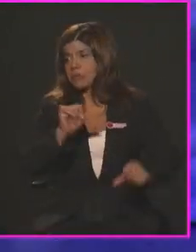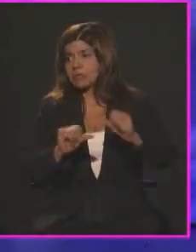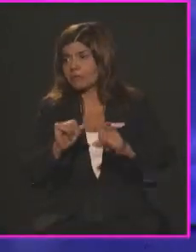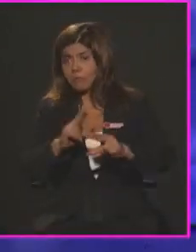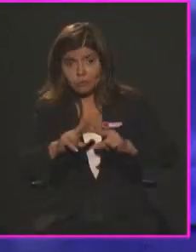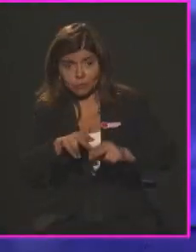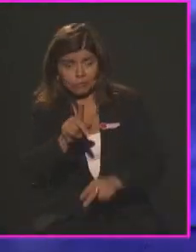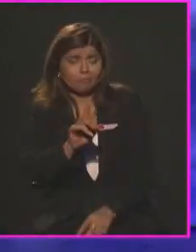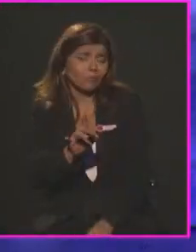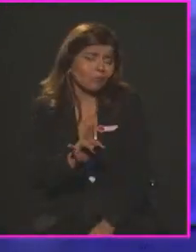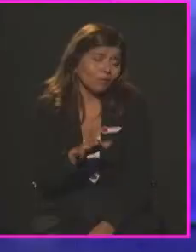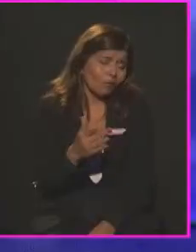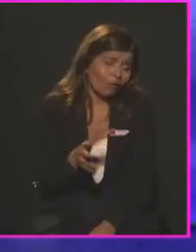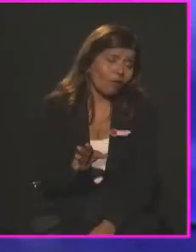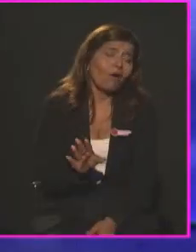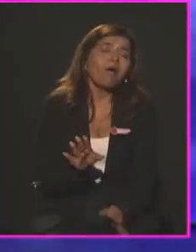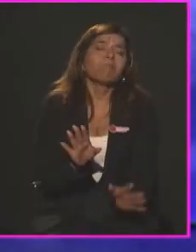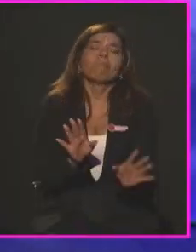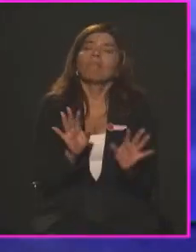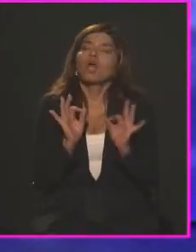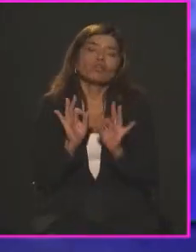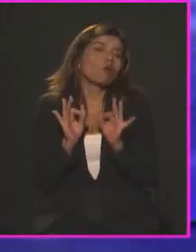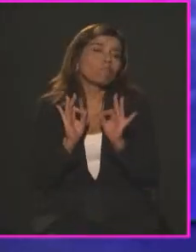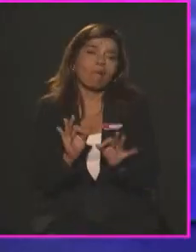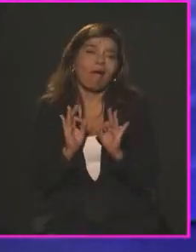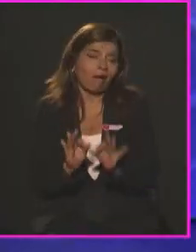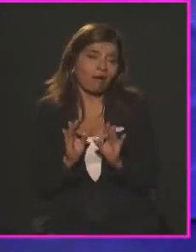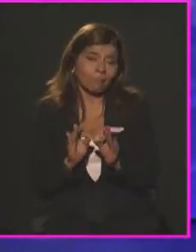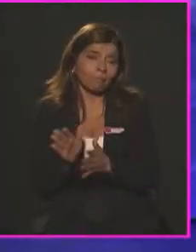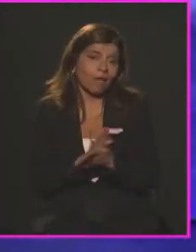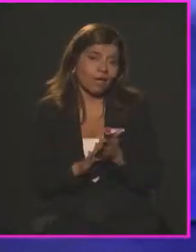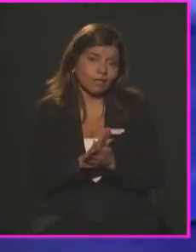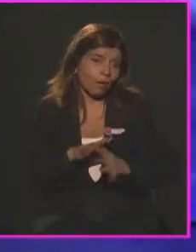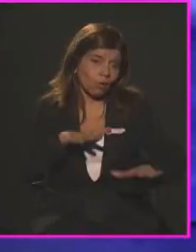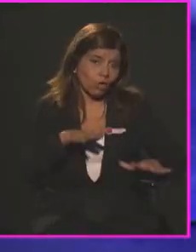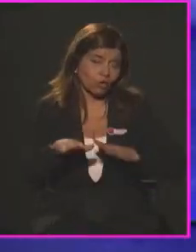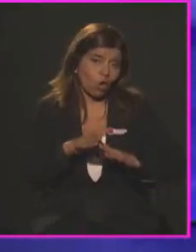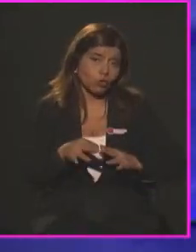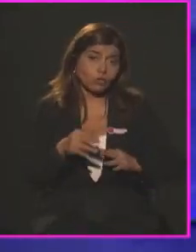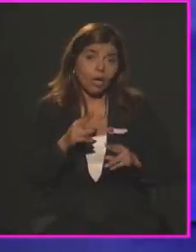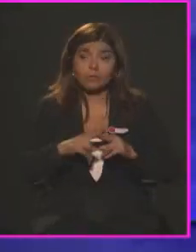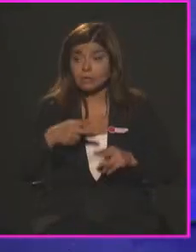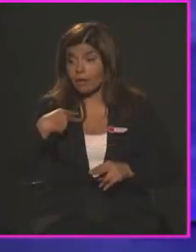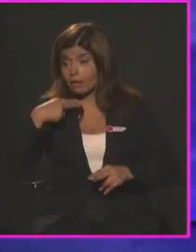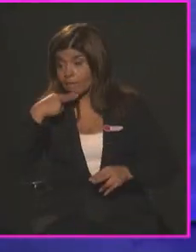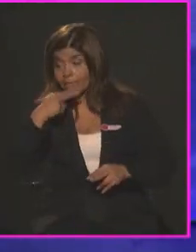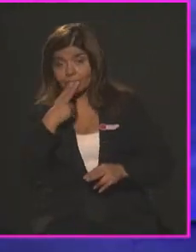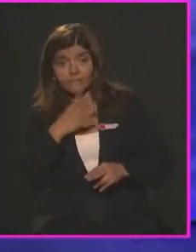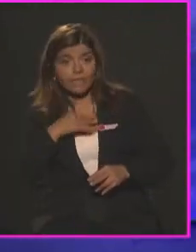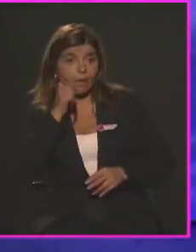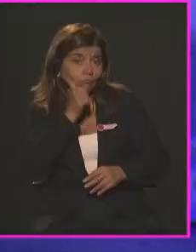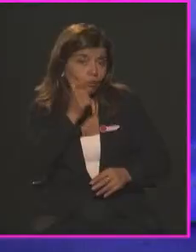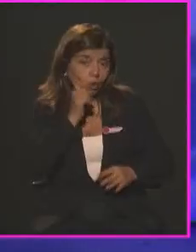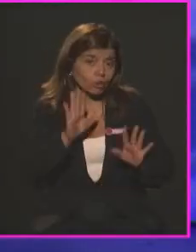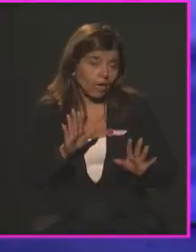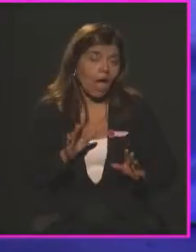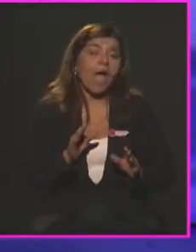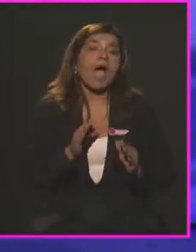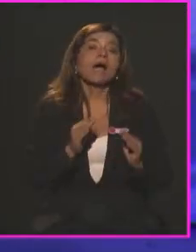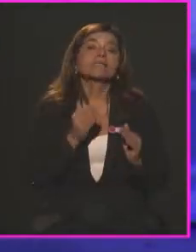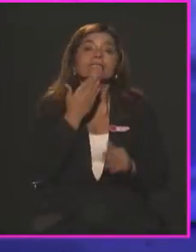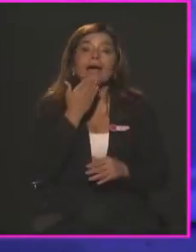sense. There's a lot we can do in our own lives, and there's also a lot we can do in the supply chain. At